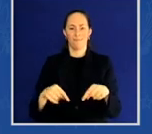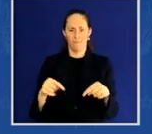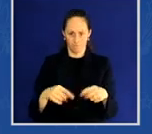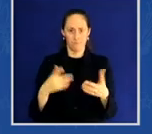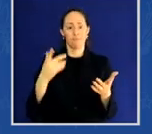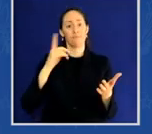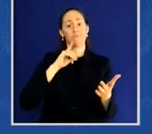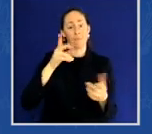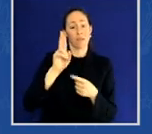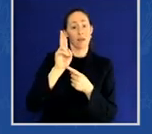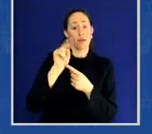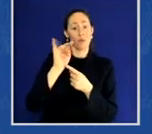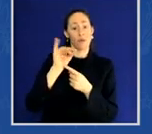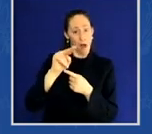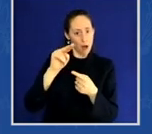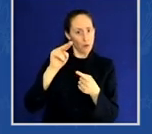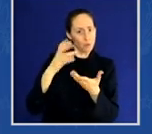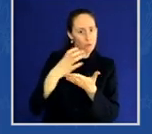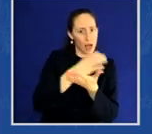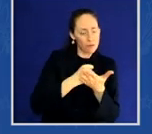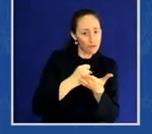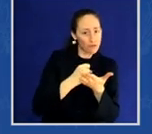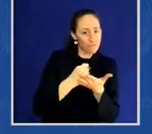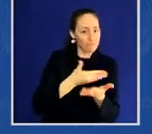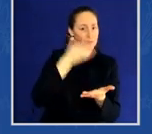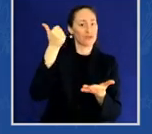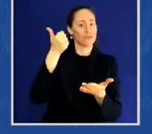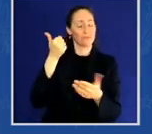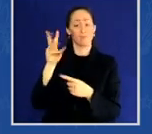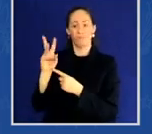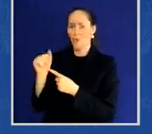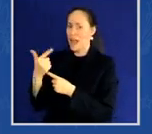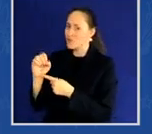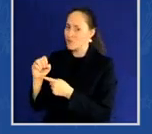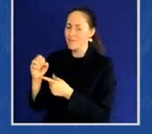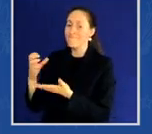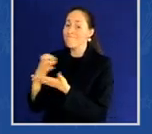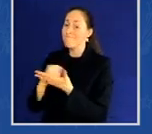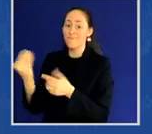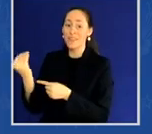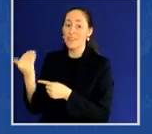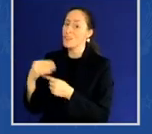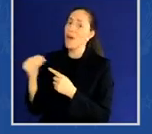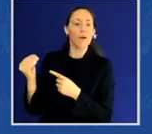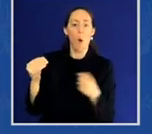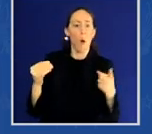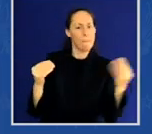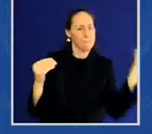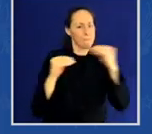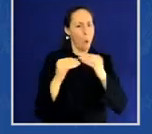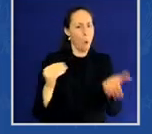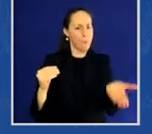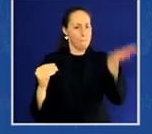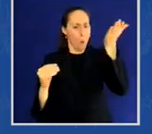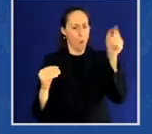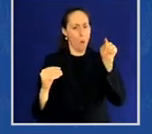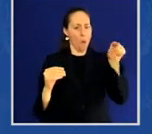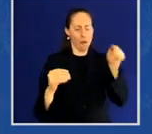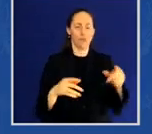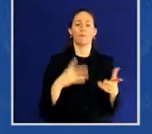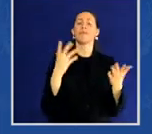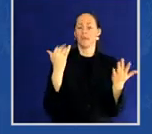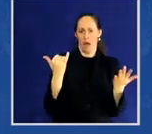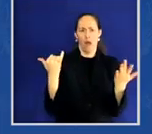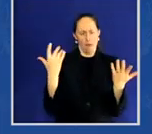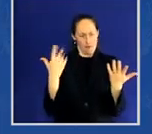wage. But we have to do more than just build back. We have to build back better. And today, we have a once-in-a-generation opportunity to